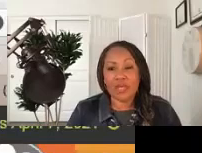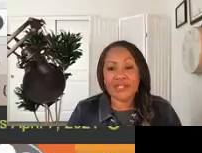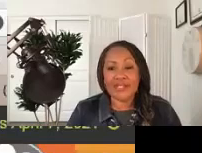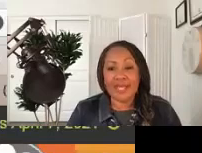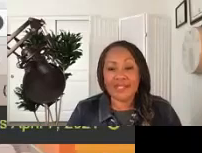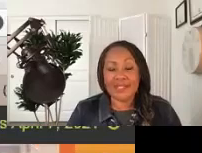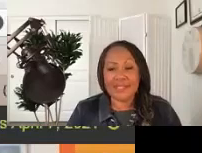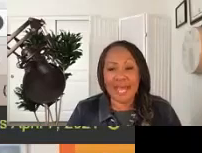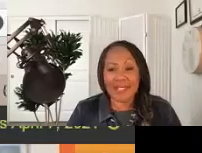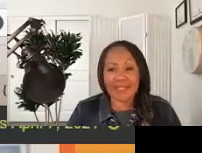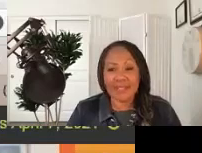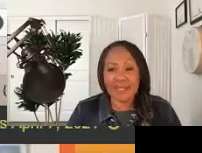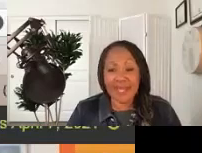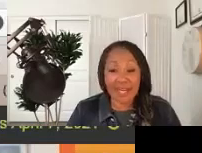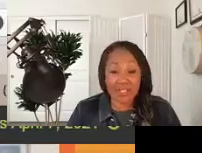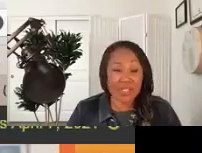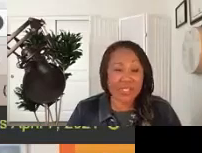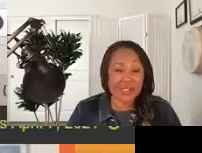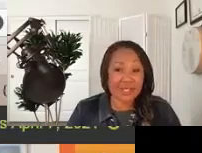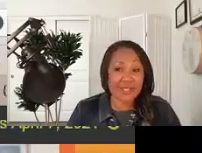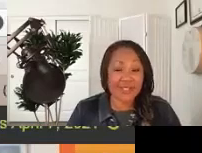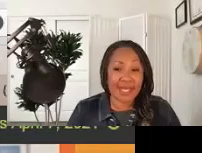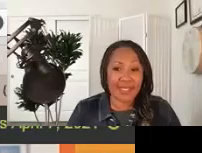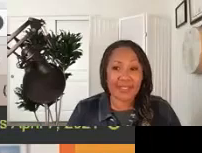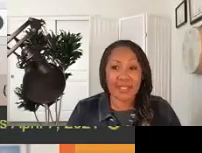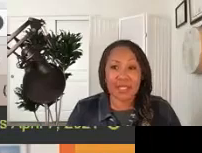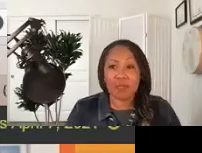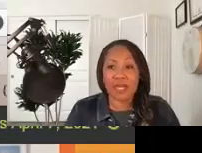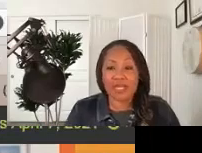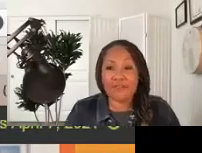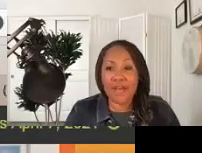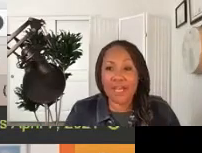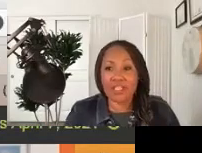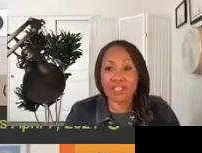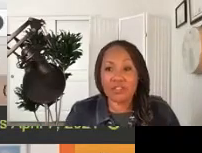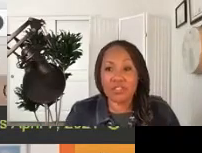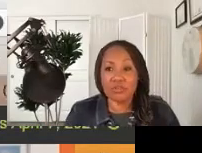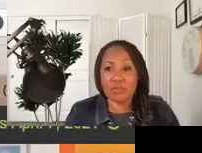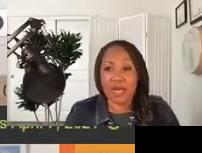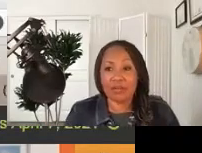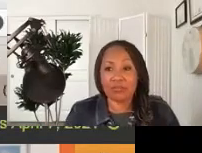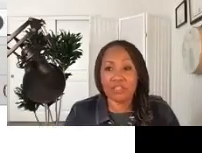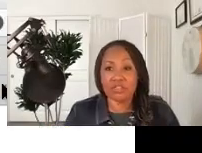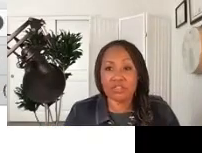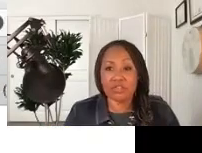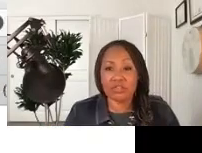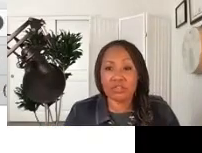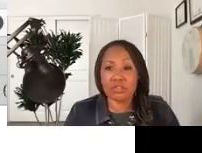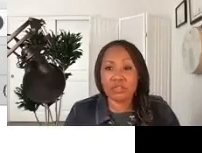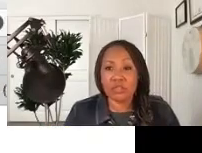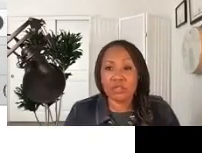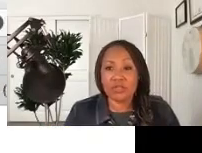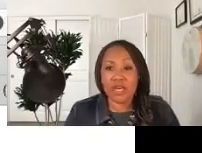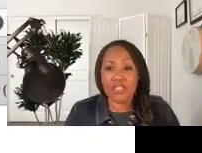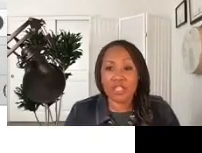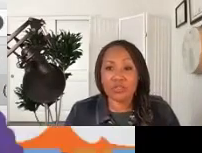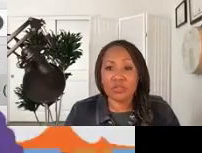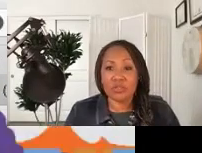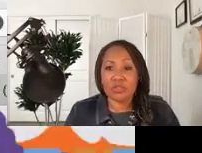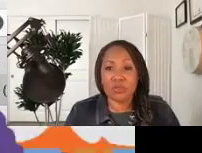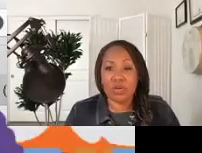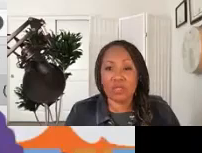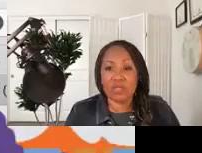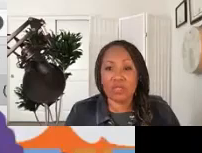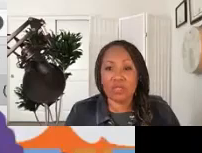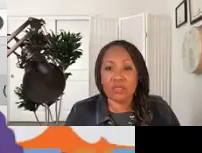know, it says 10. It actually says 10, but if I go to my original that I shared with